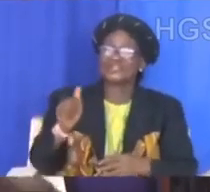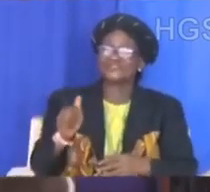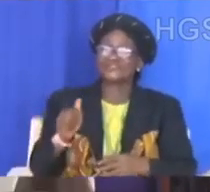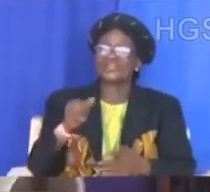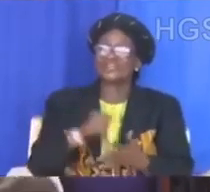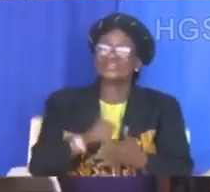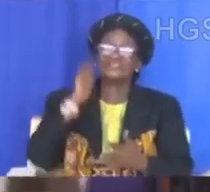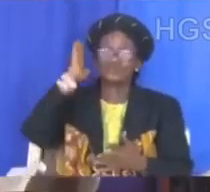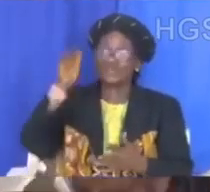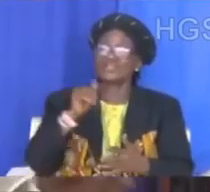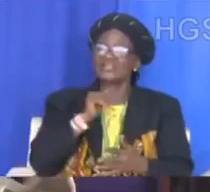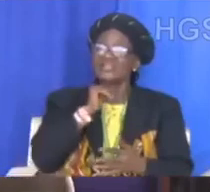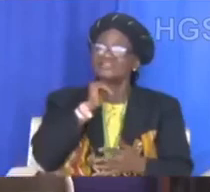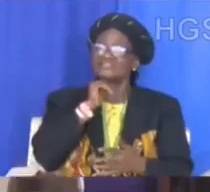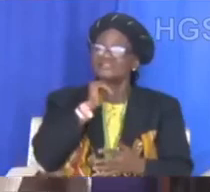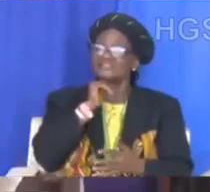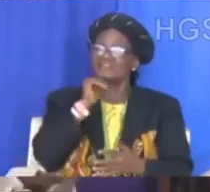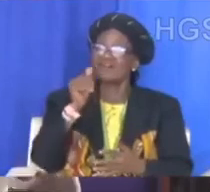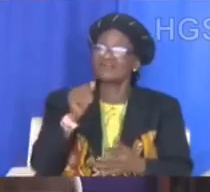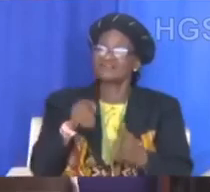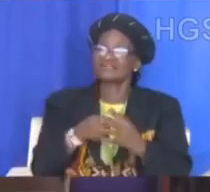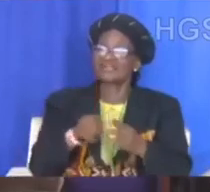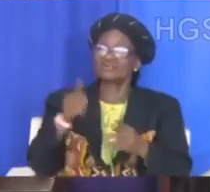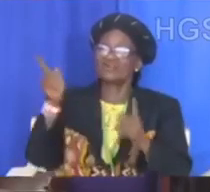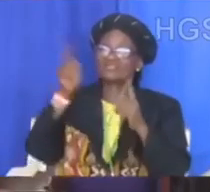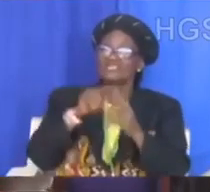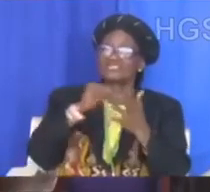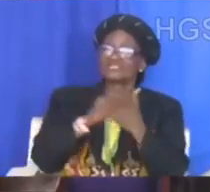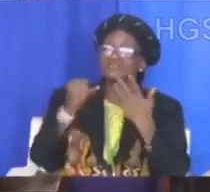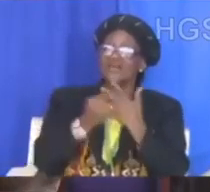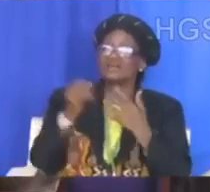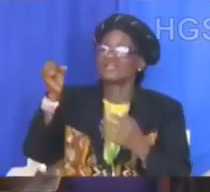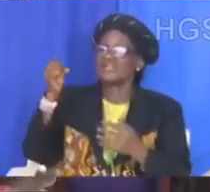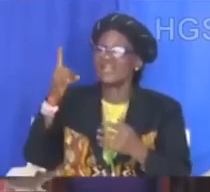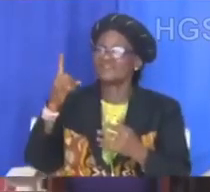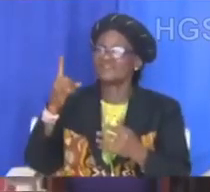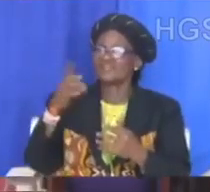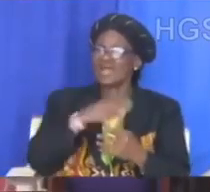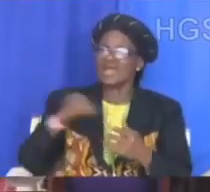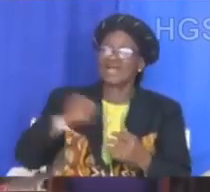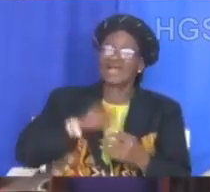So you can see, celebrate and enjoy yourself.